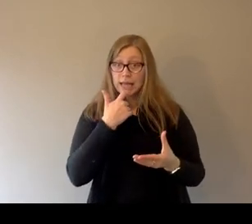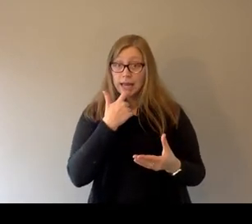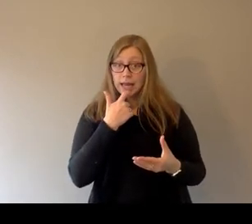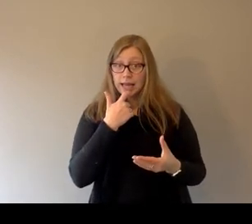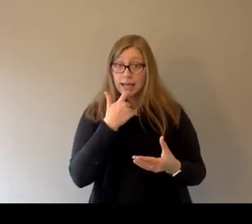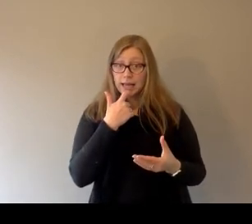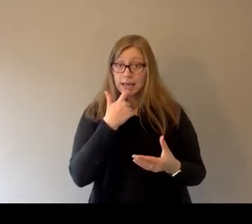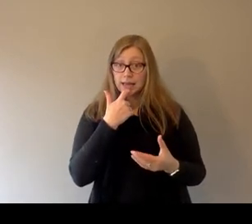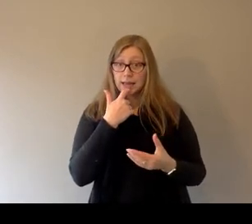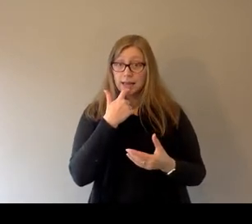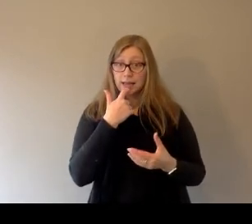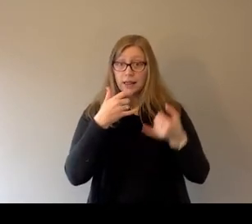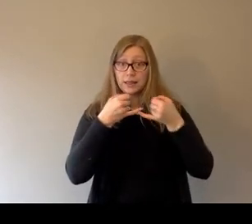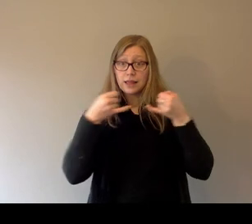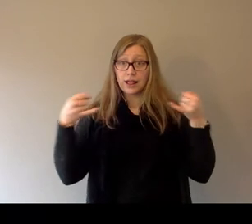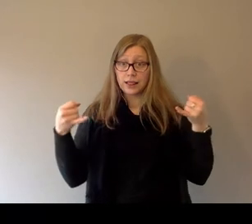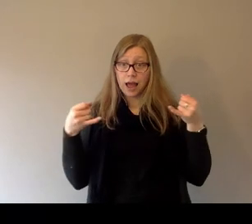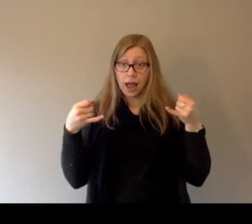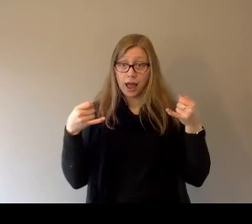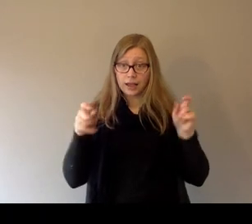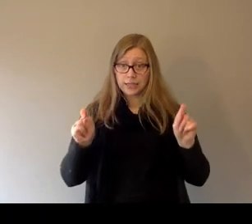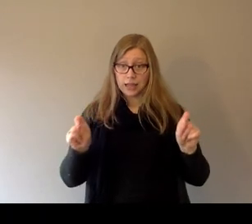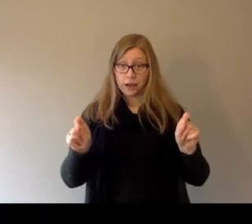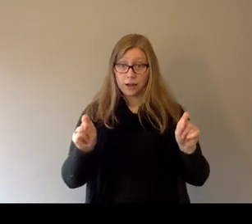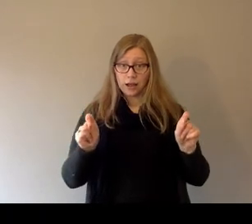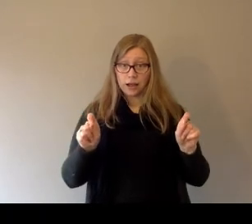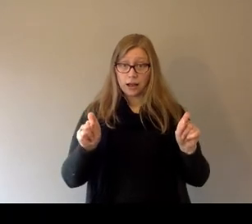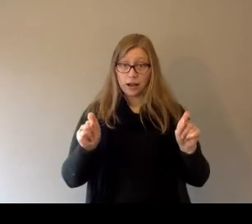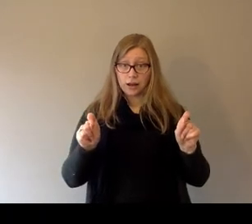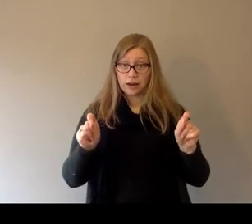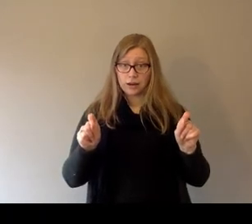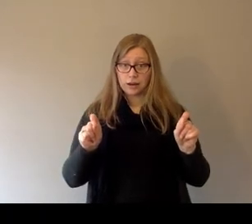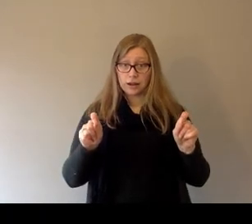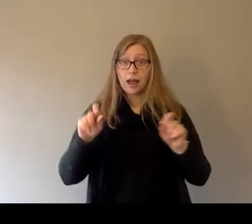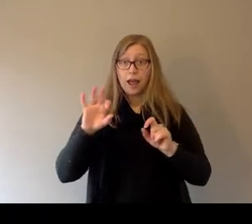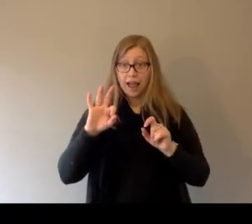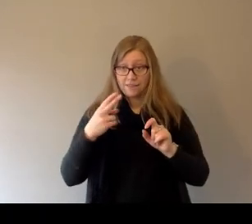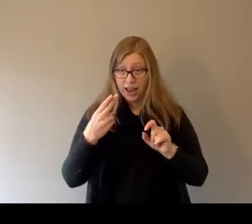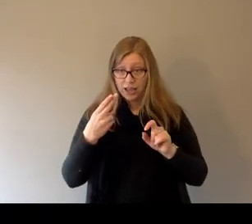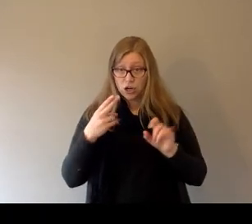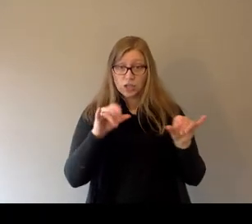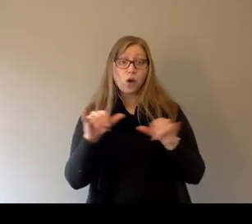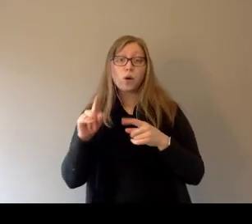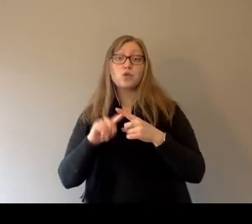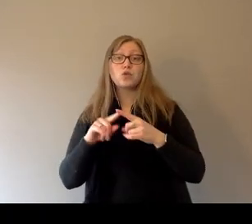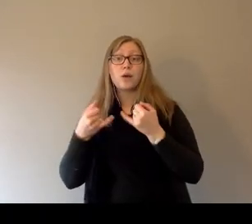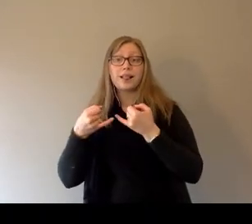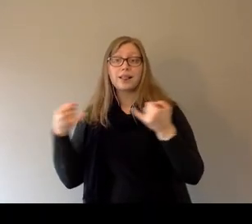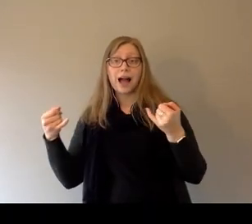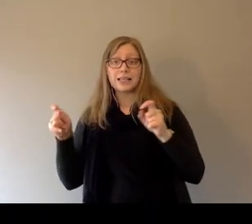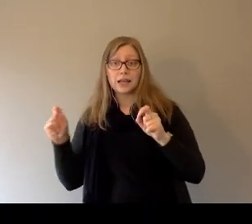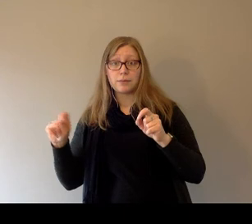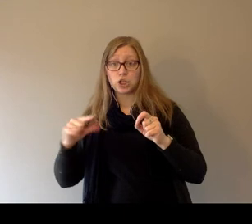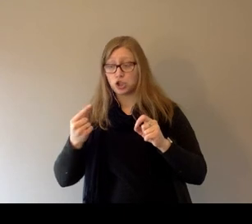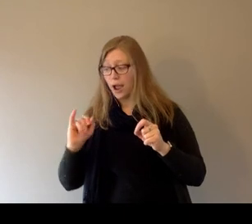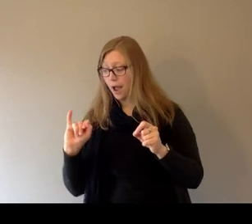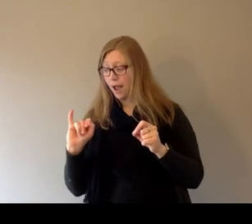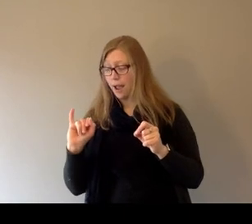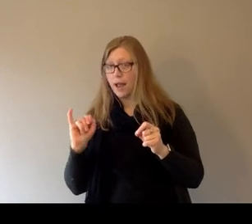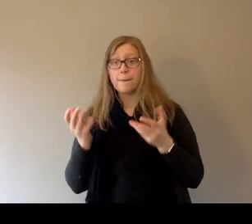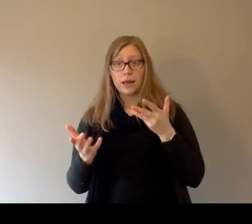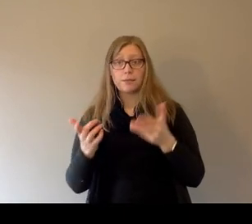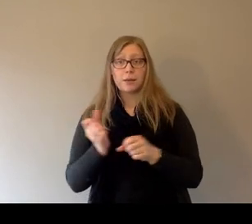the line segment FH is congruent to the line segment GI, I might want to make the further statement here and just